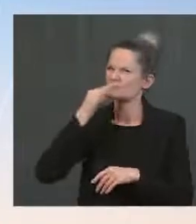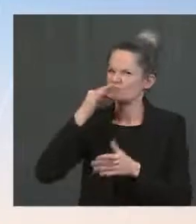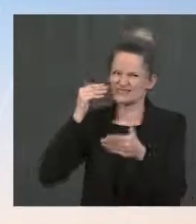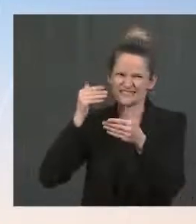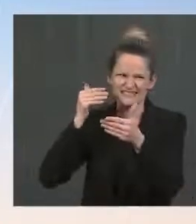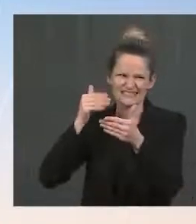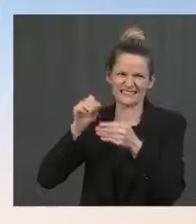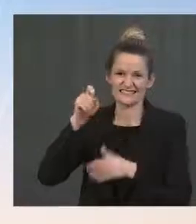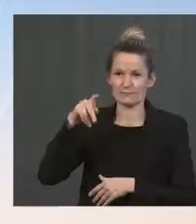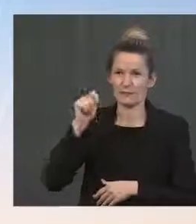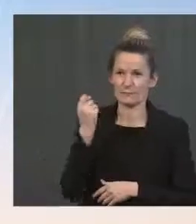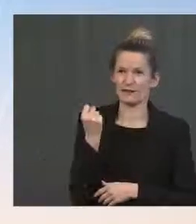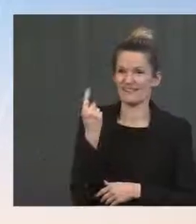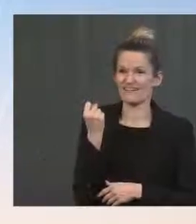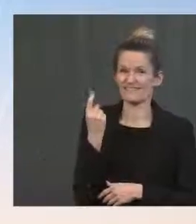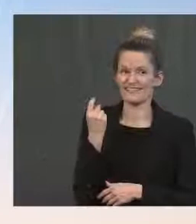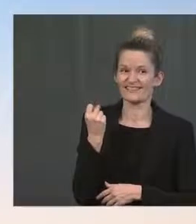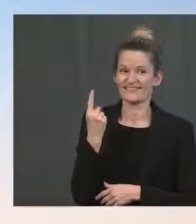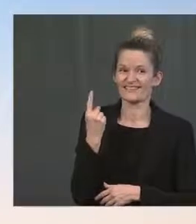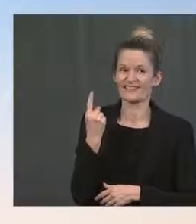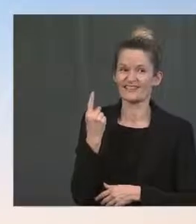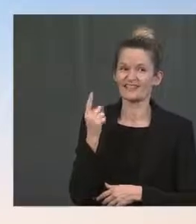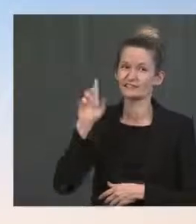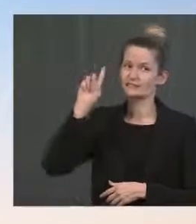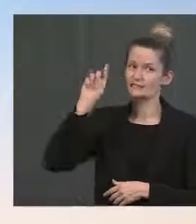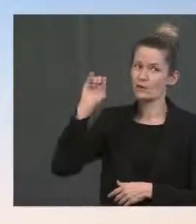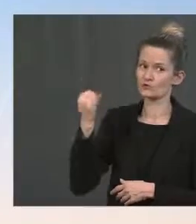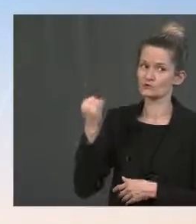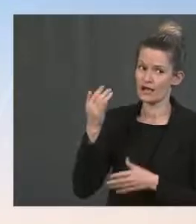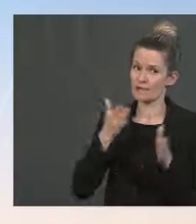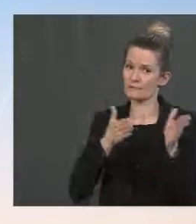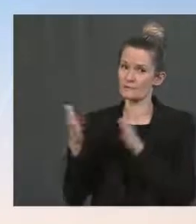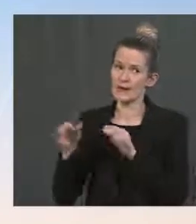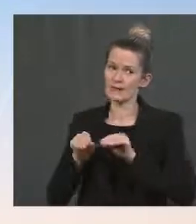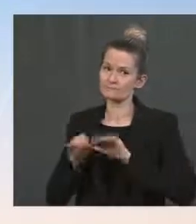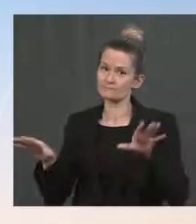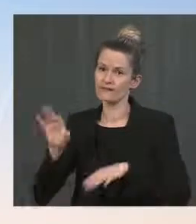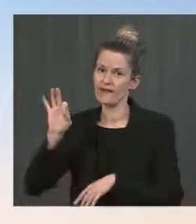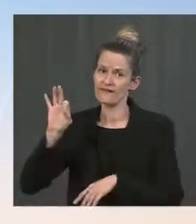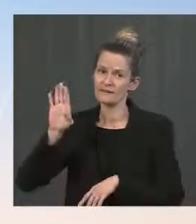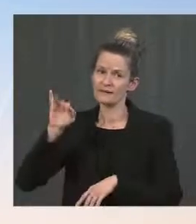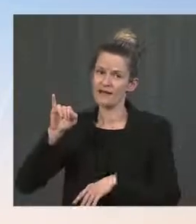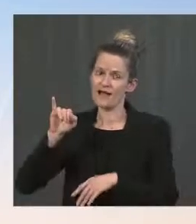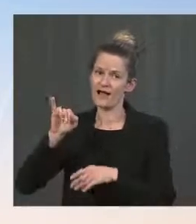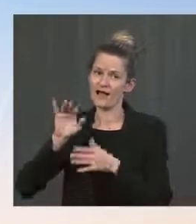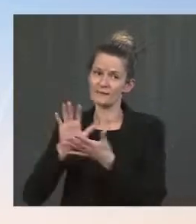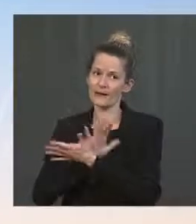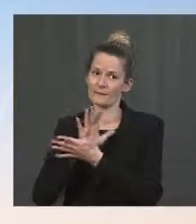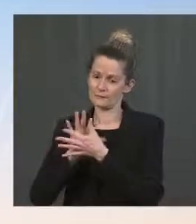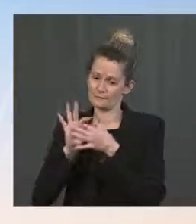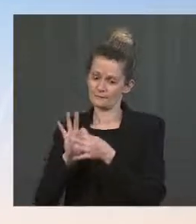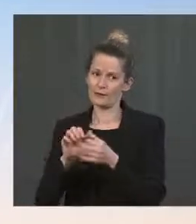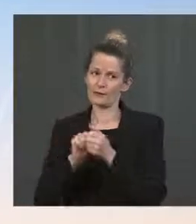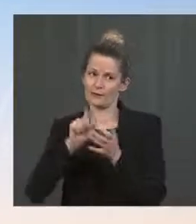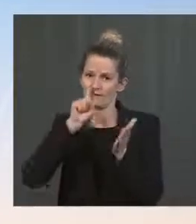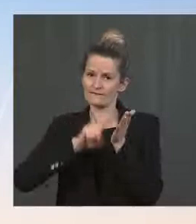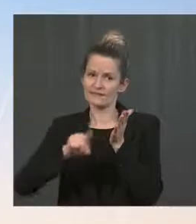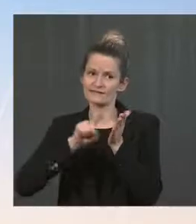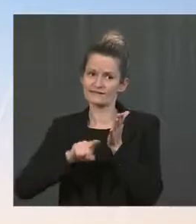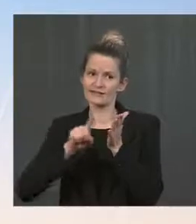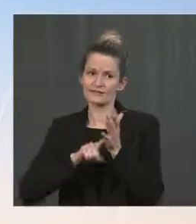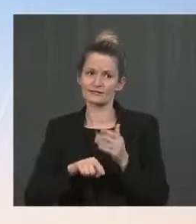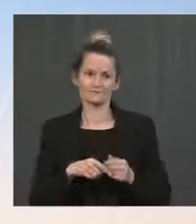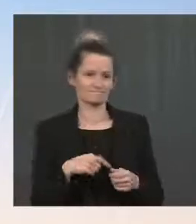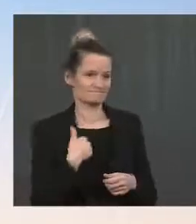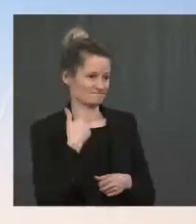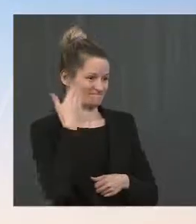on when the DOJ might release those FBI documents related to the investigation? I don't. It's their process. They're obviously